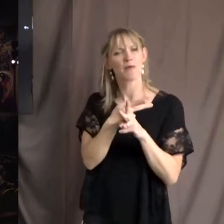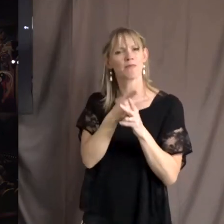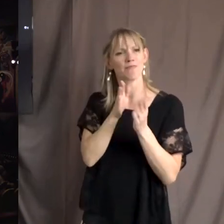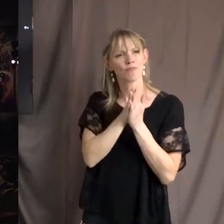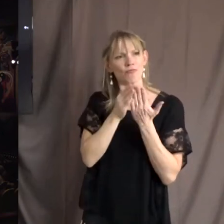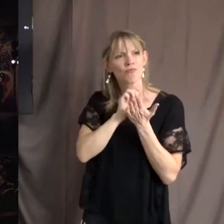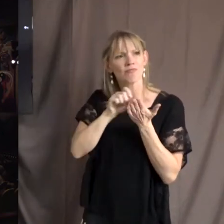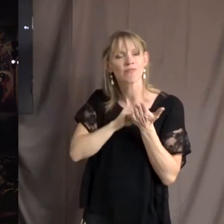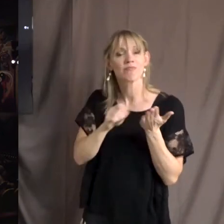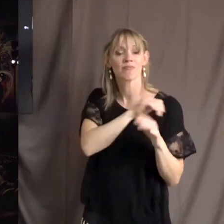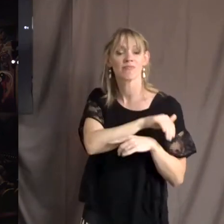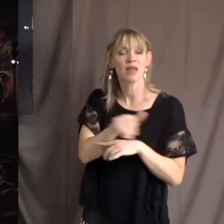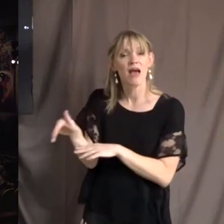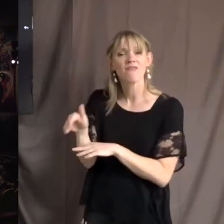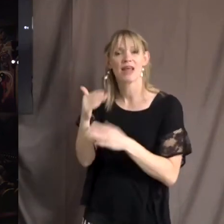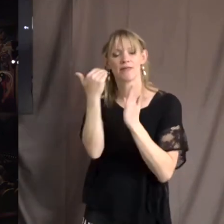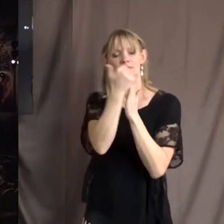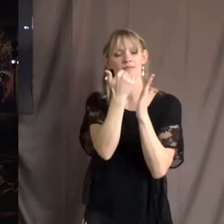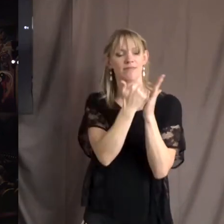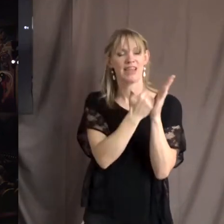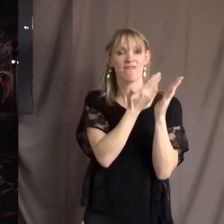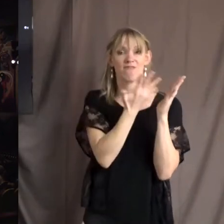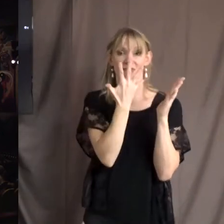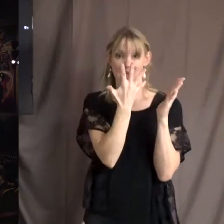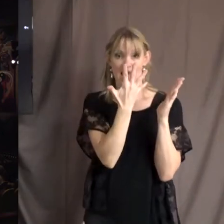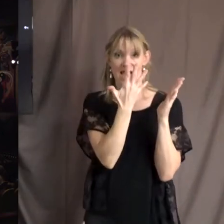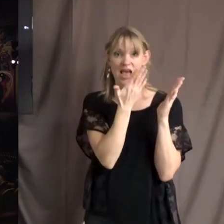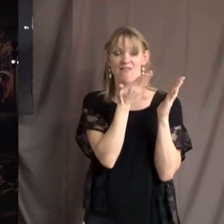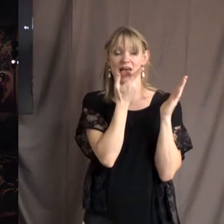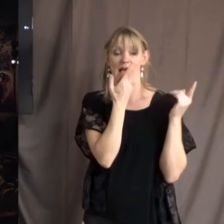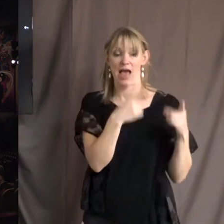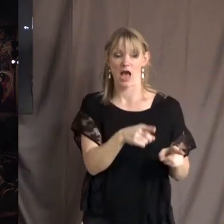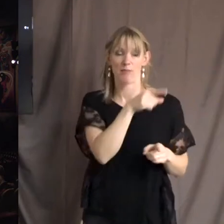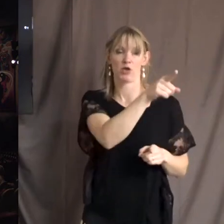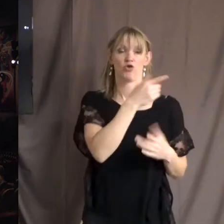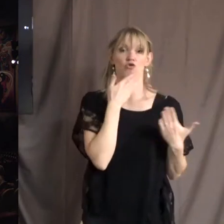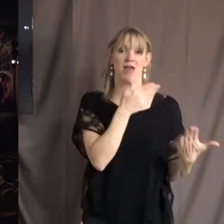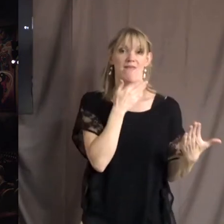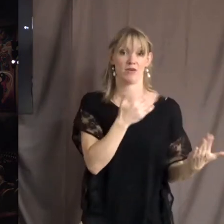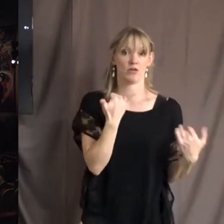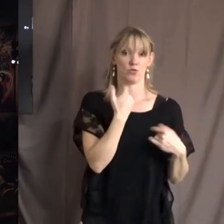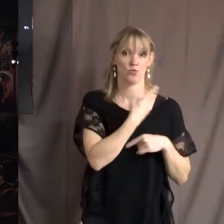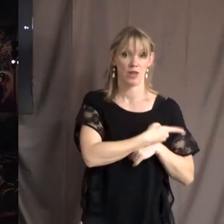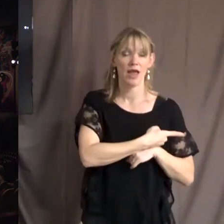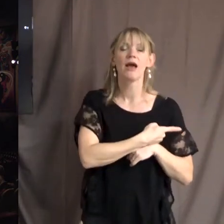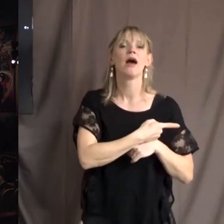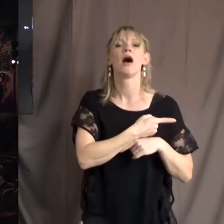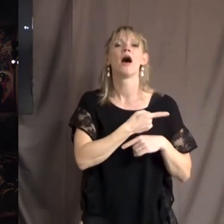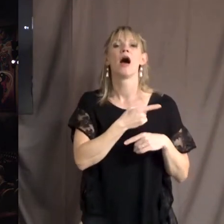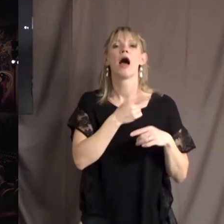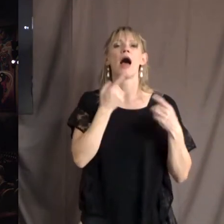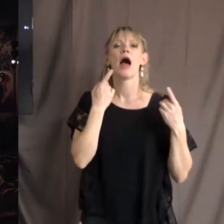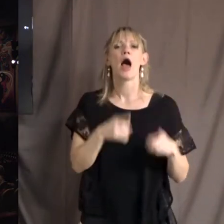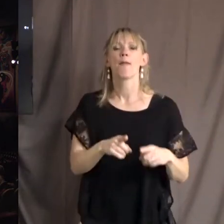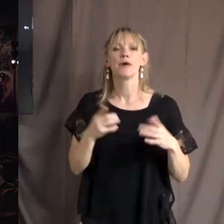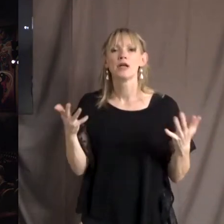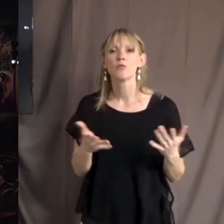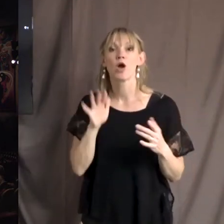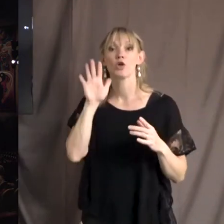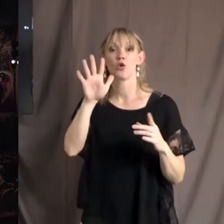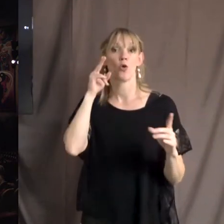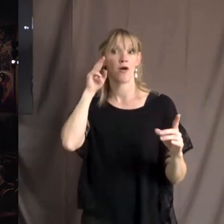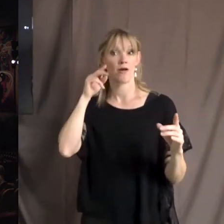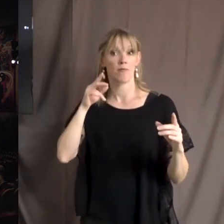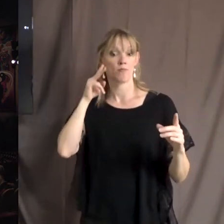night list 5 things that happened this day that you are grateful for. What it will begin to do is change your perspective of your day and